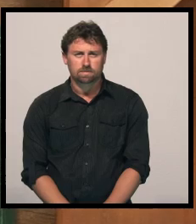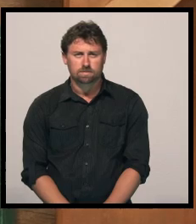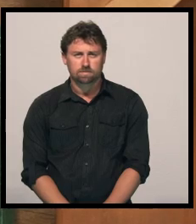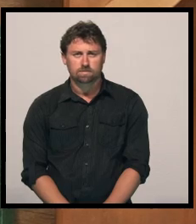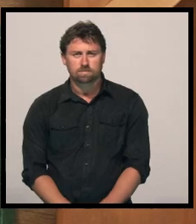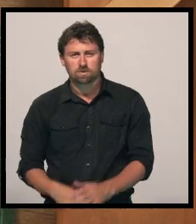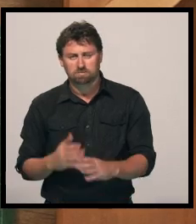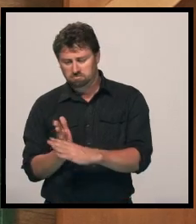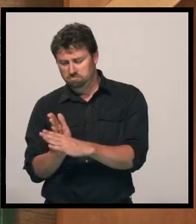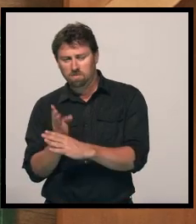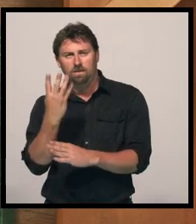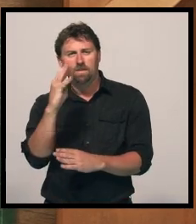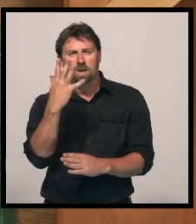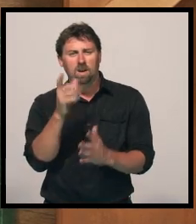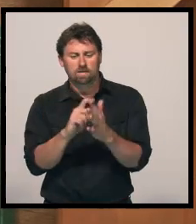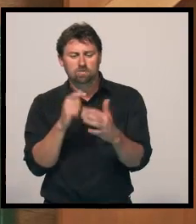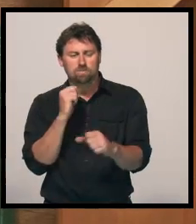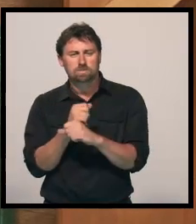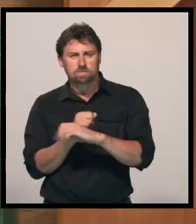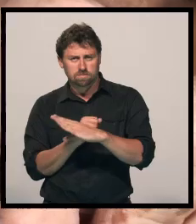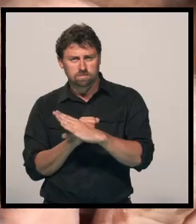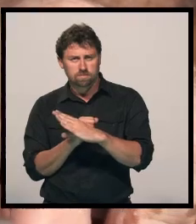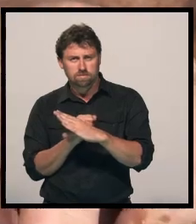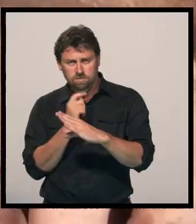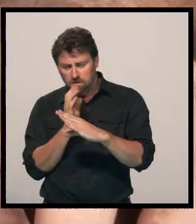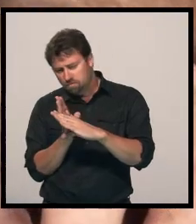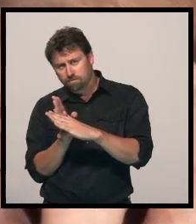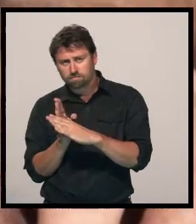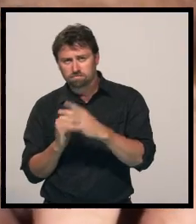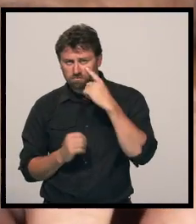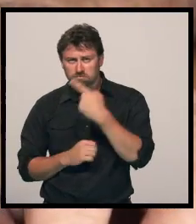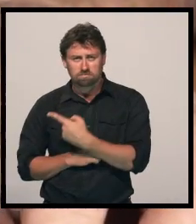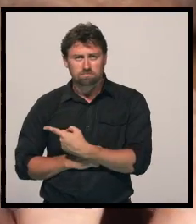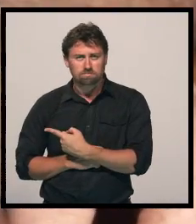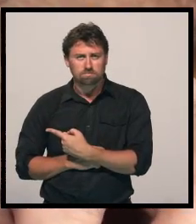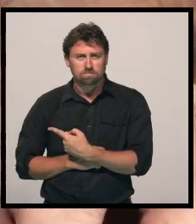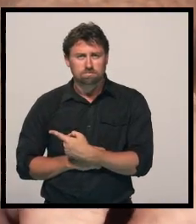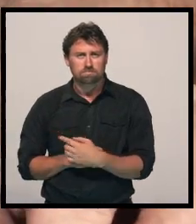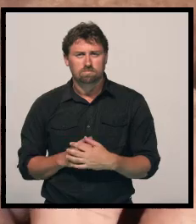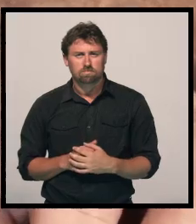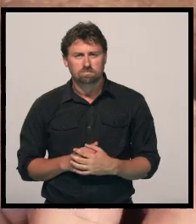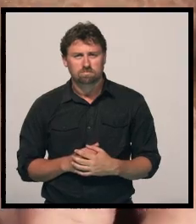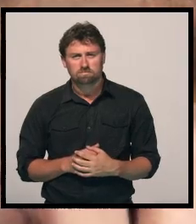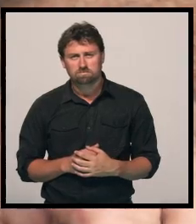the 45, have it come out just a little bit, and just give it a couple of nice little